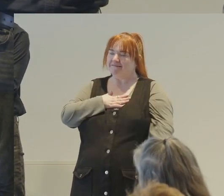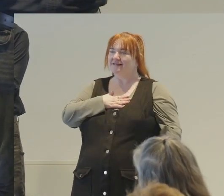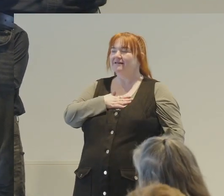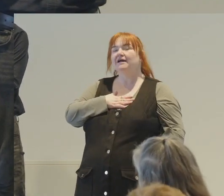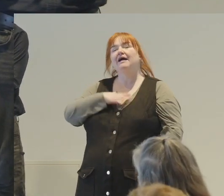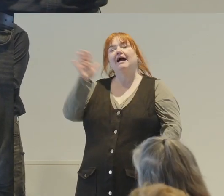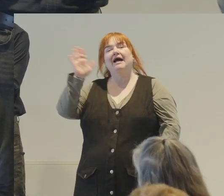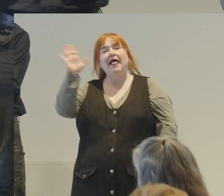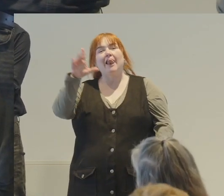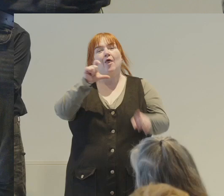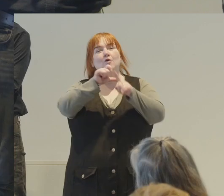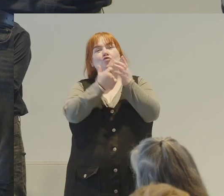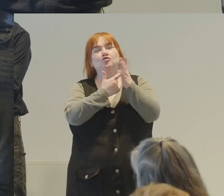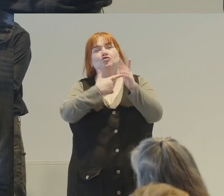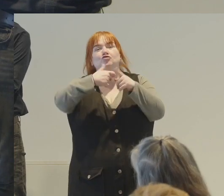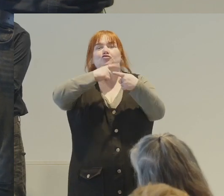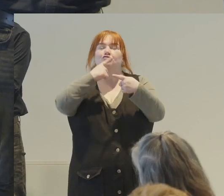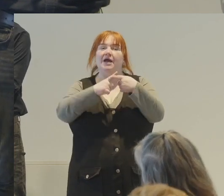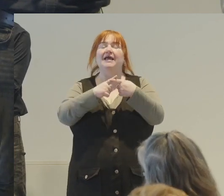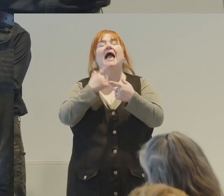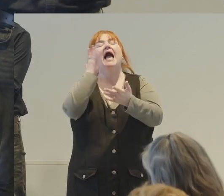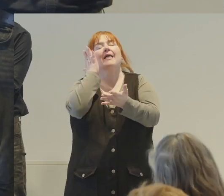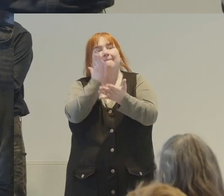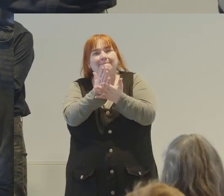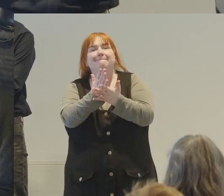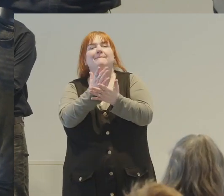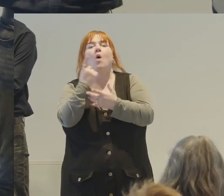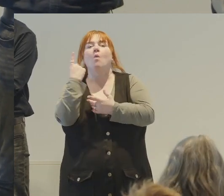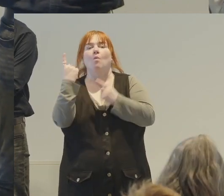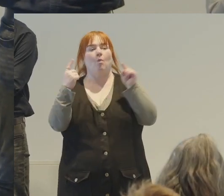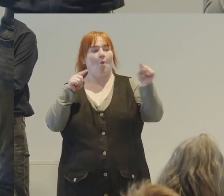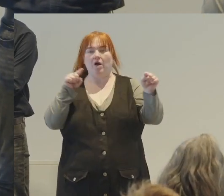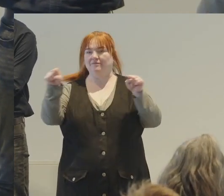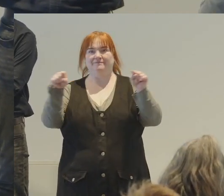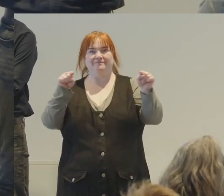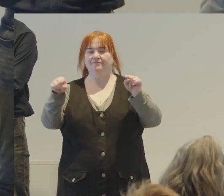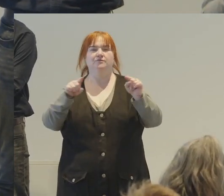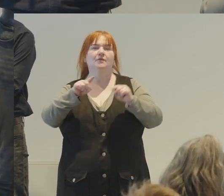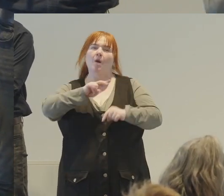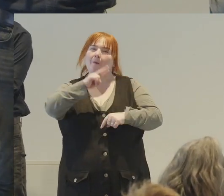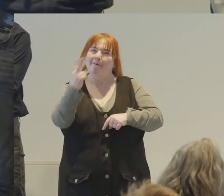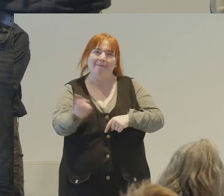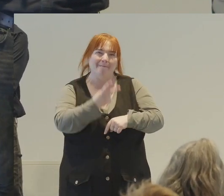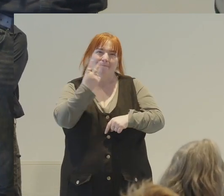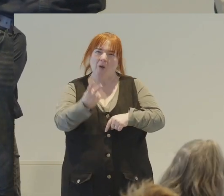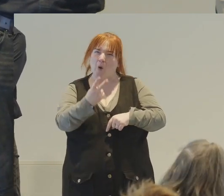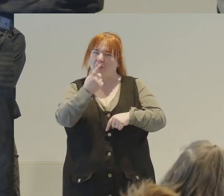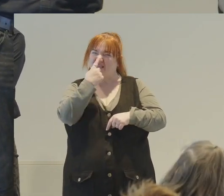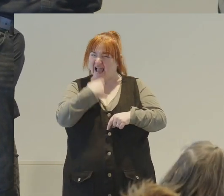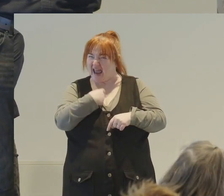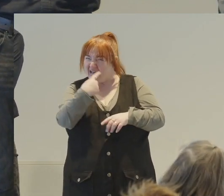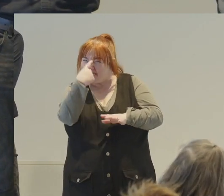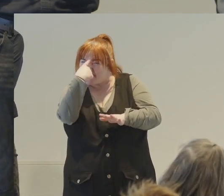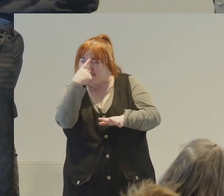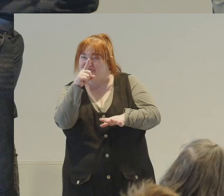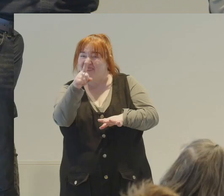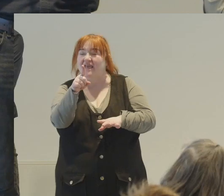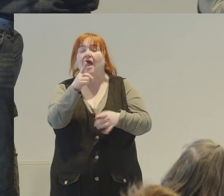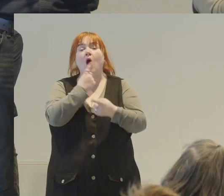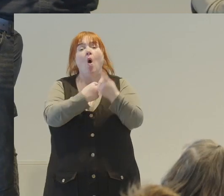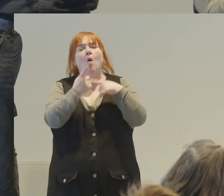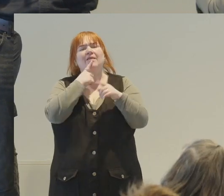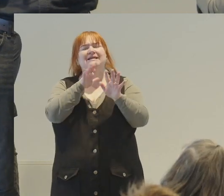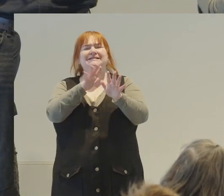Hello, Drake Music. I believe it is one or the other, and the only reason I'm hesitating is because I know the government is